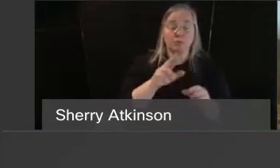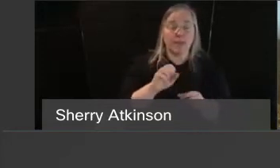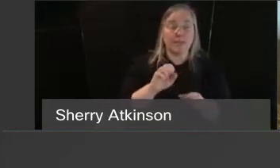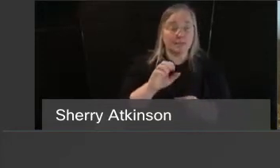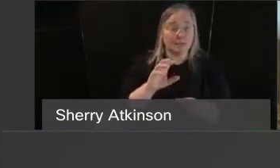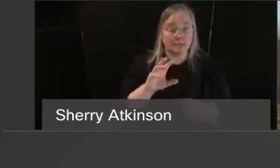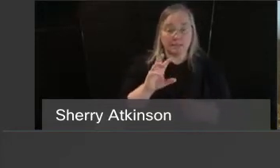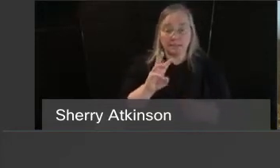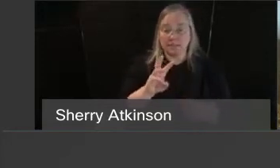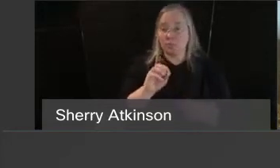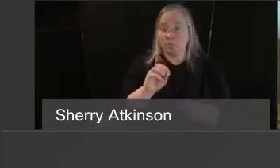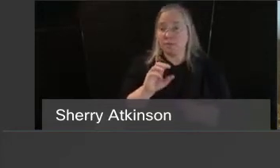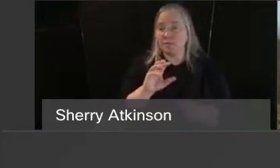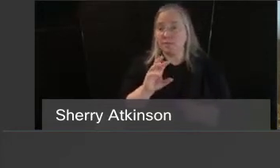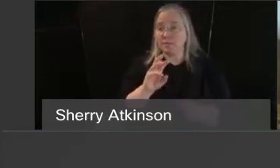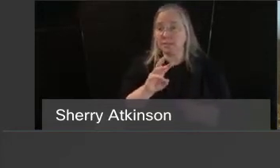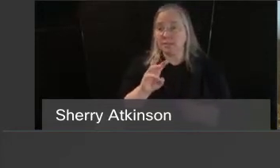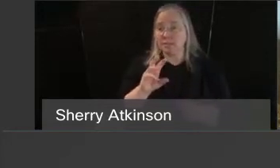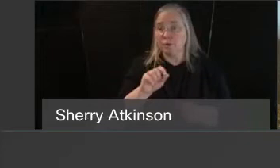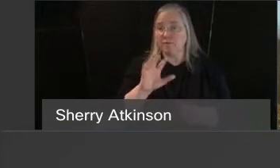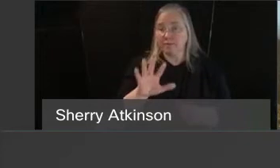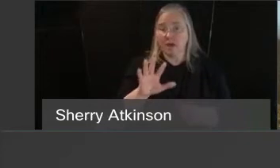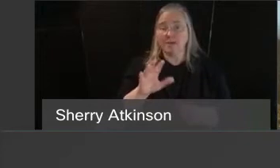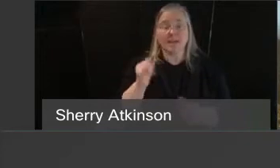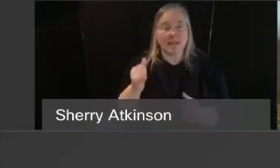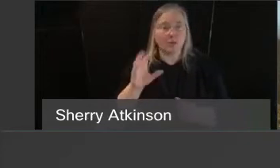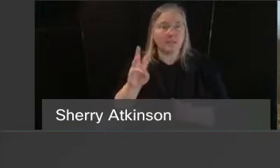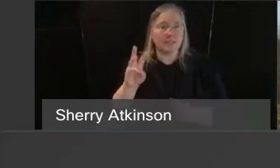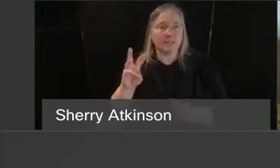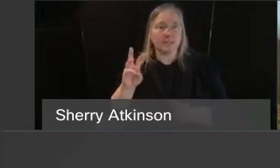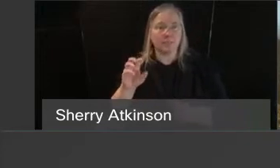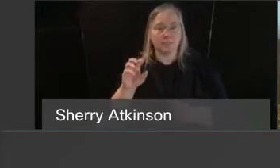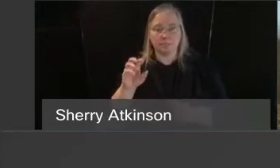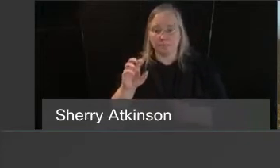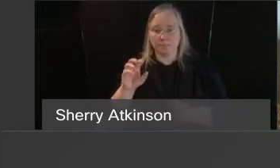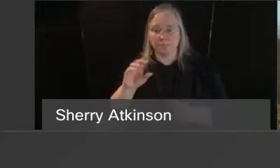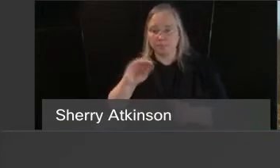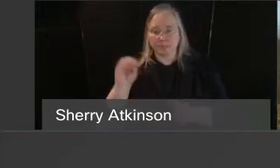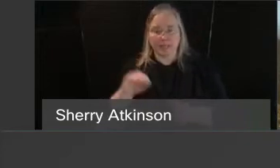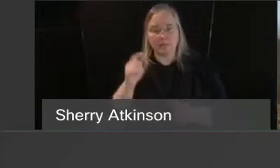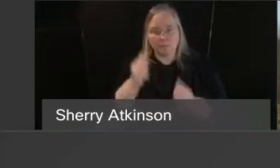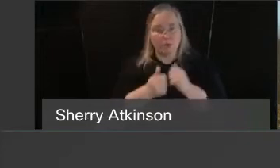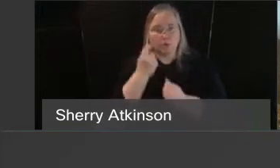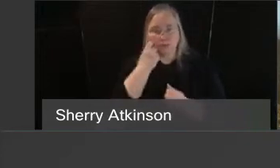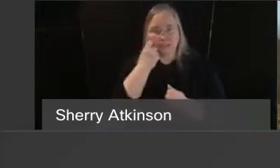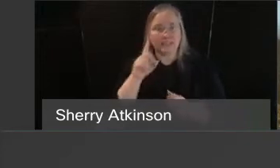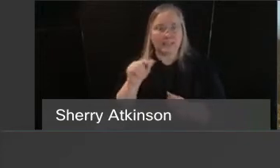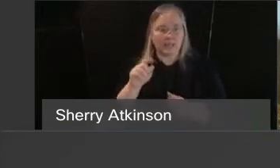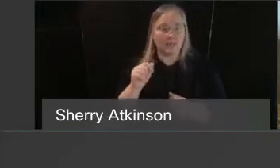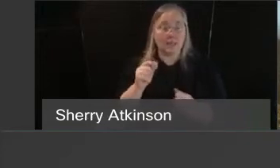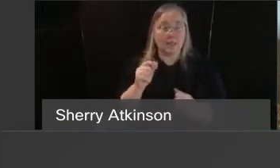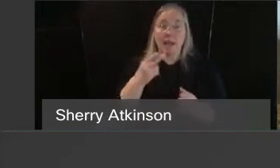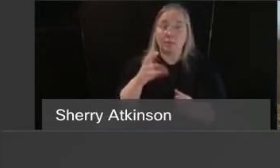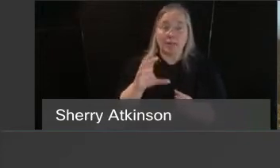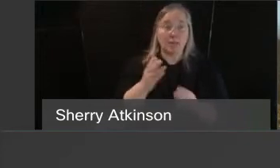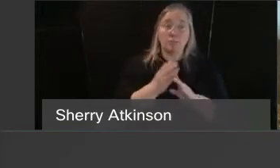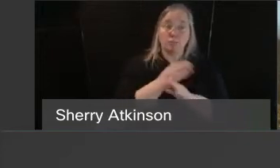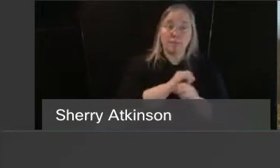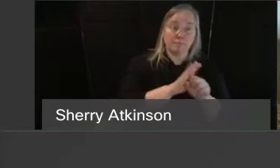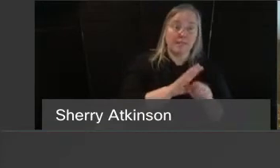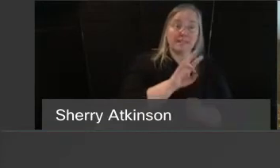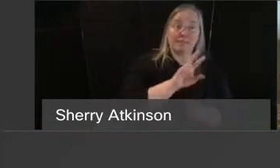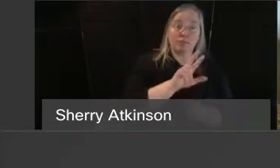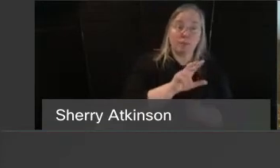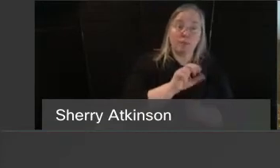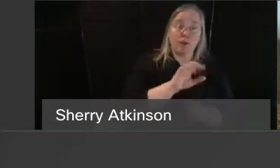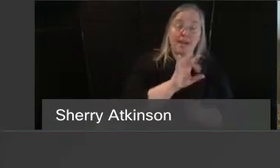about 66%, most recent data. And then for even Howard County, at pre-pandemic was about 73.8% labor